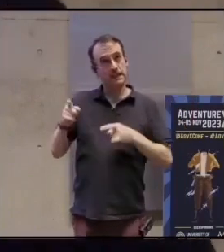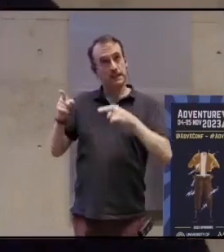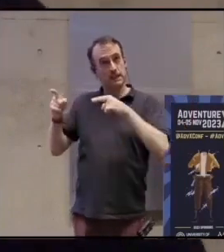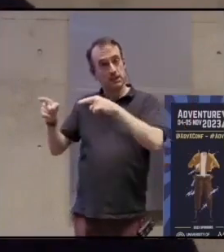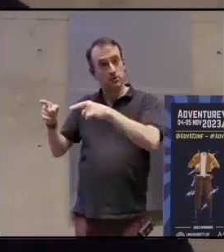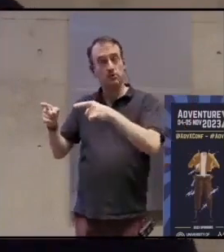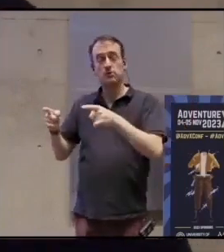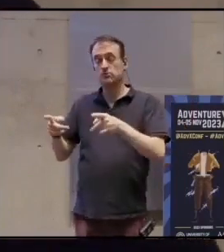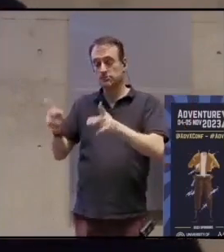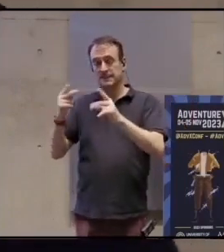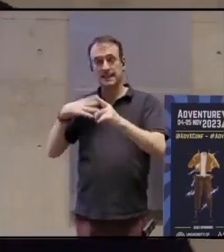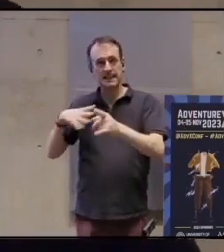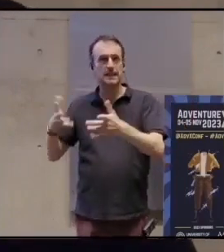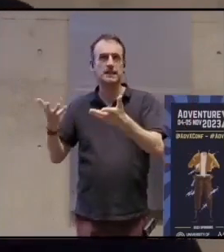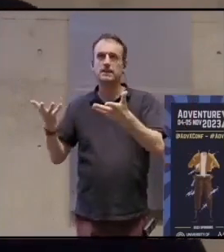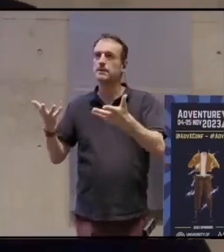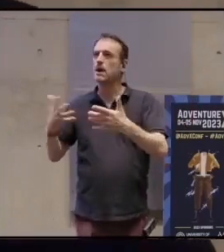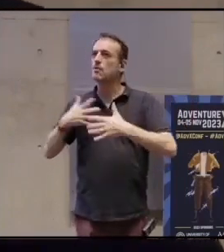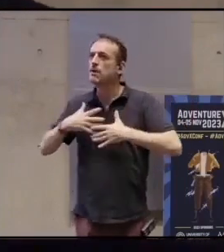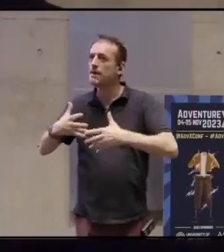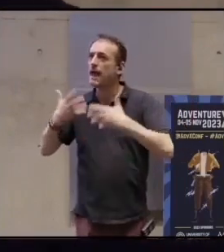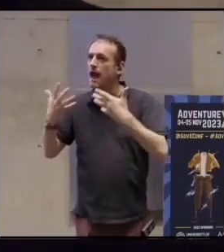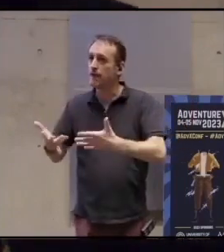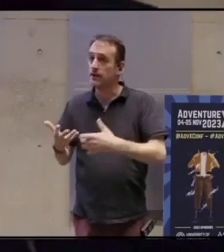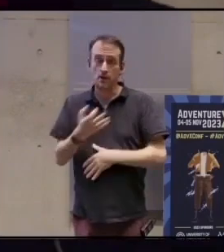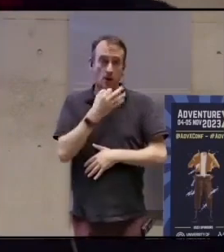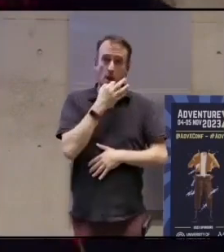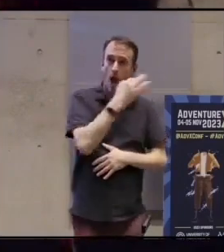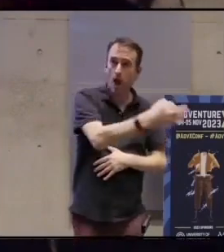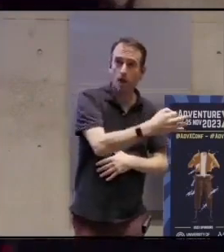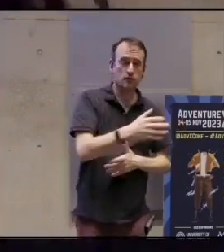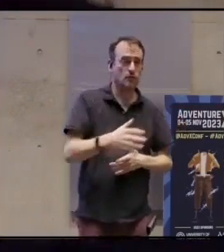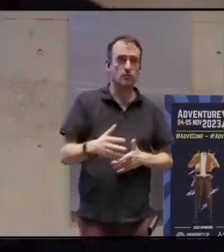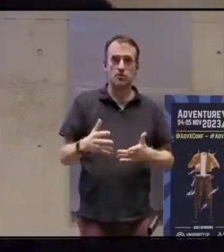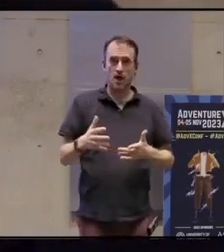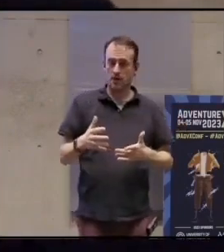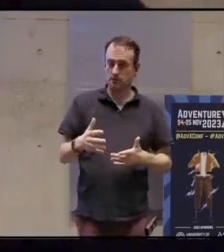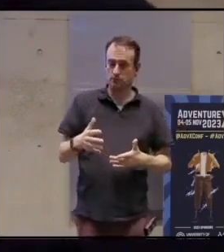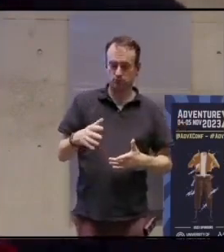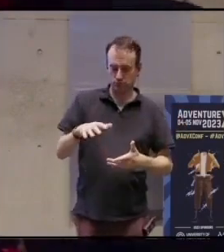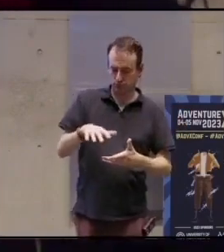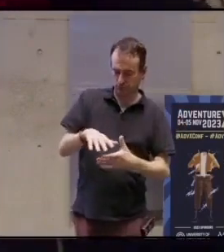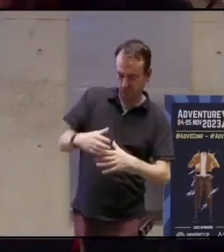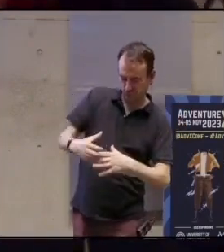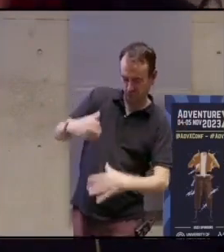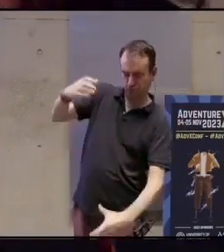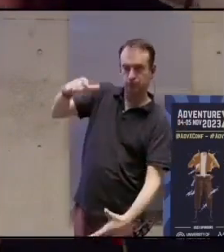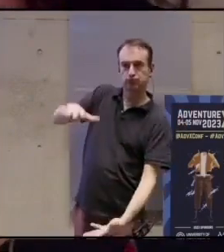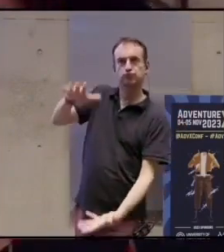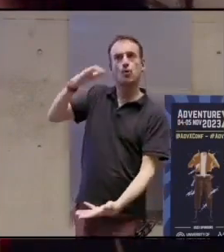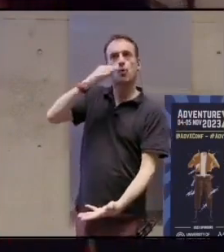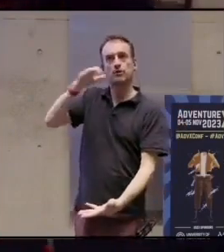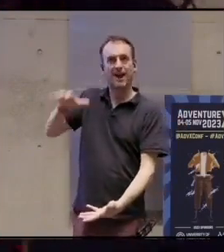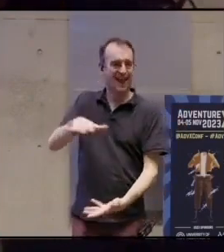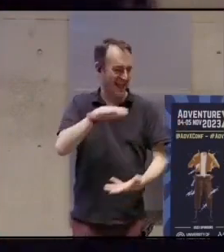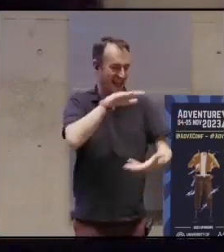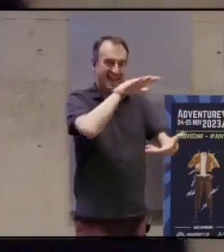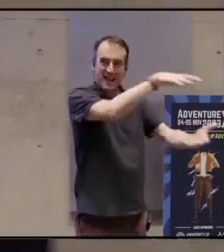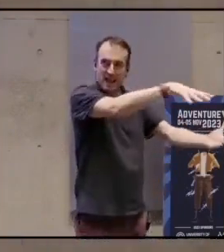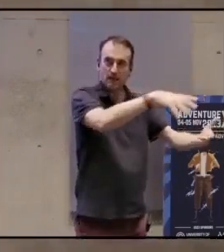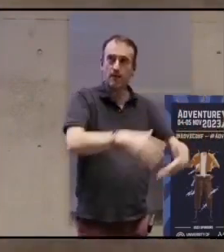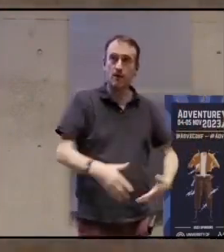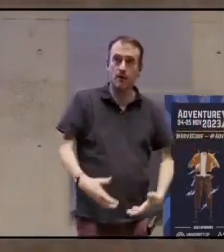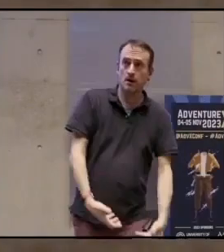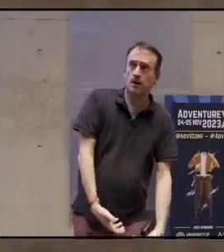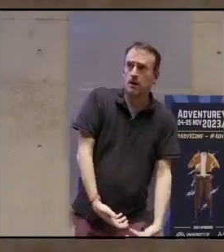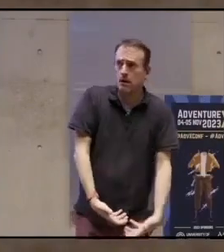them to carry something heavy, a pitcher of water or a large book or something like that, and literally be carrying something heavy while they're making the noises like they